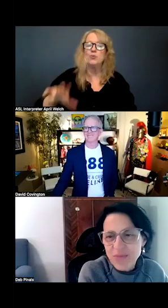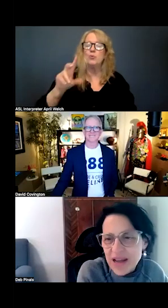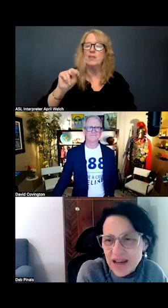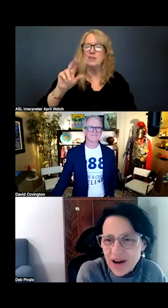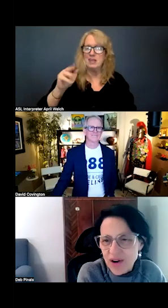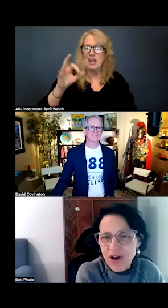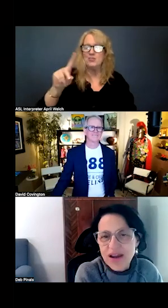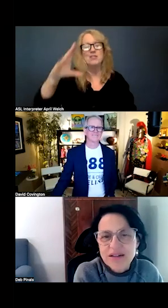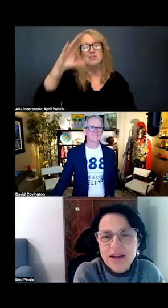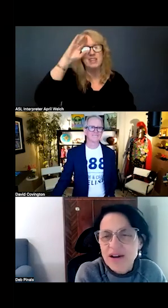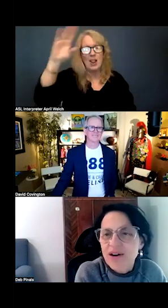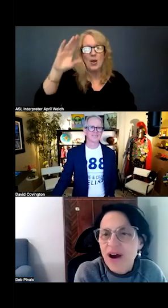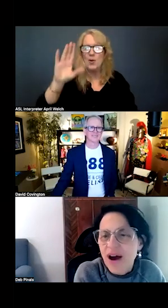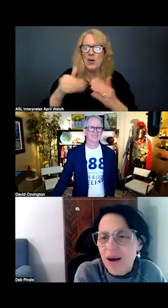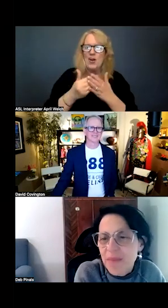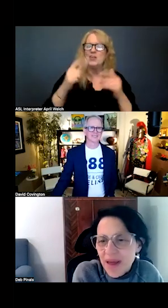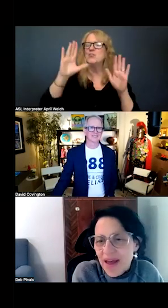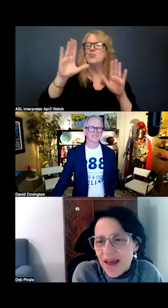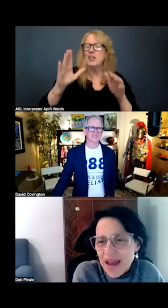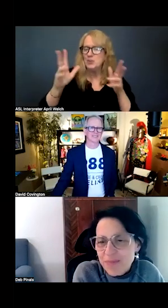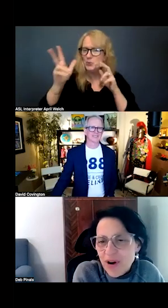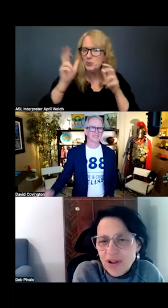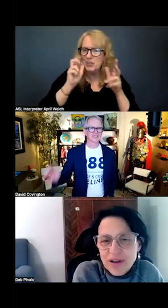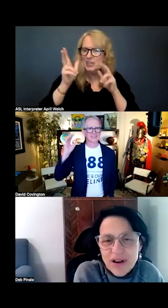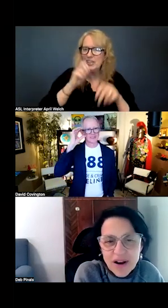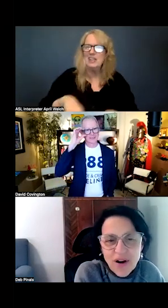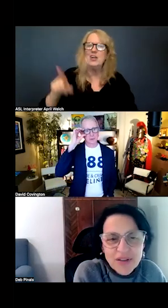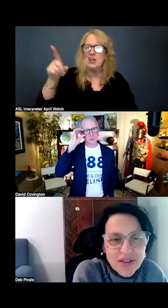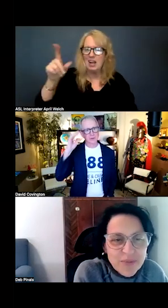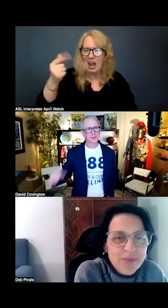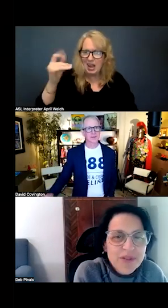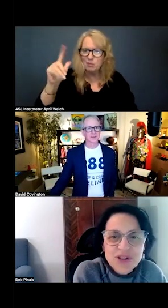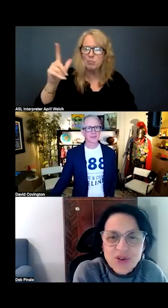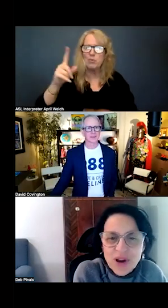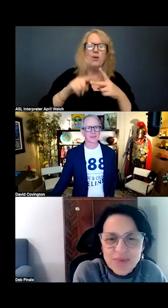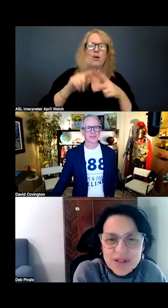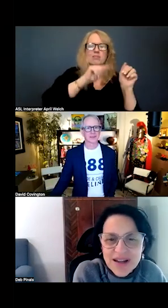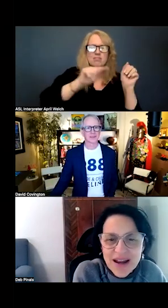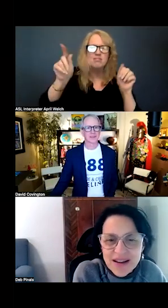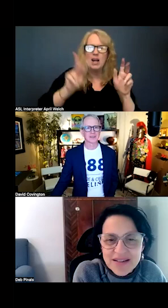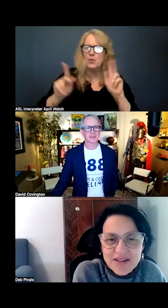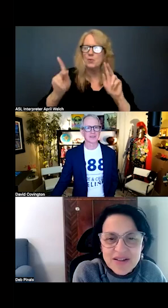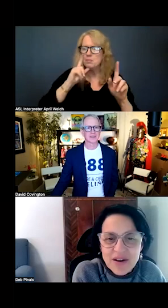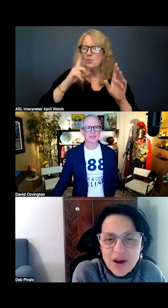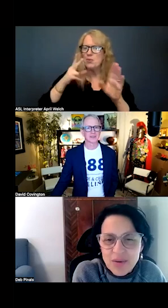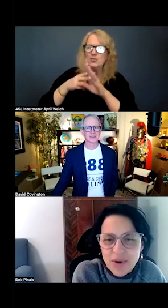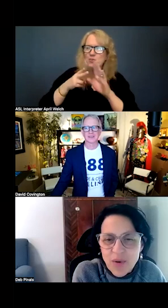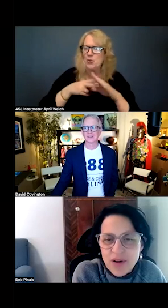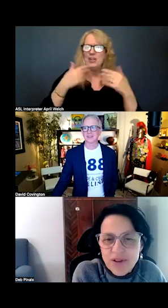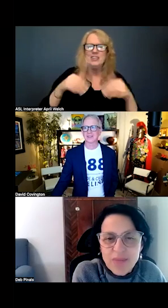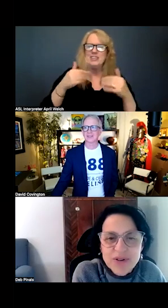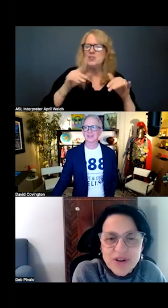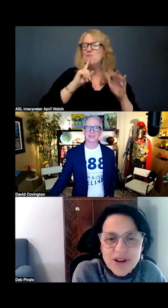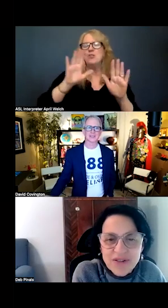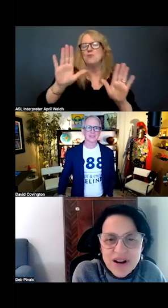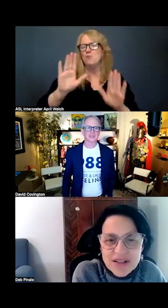see everybody here. Great to hear April and all the other people that joined, but it's just a